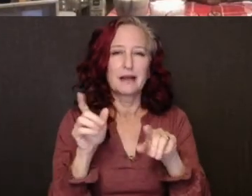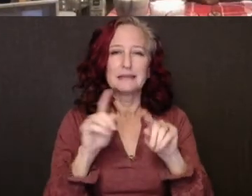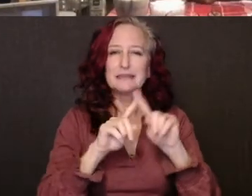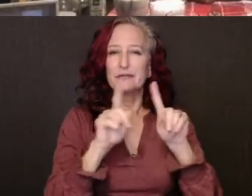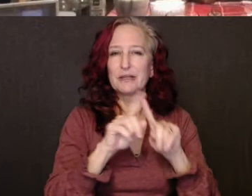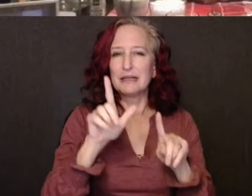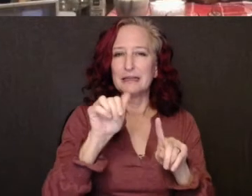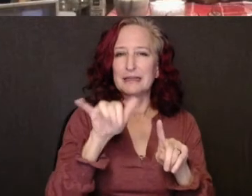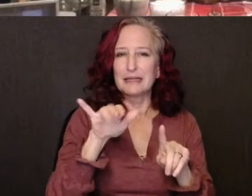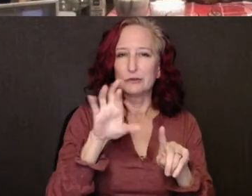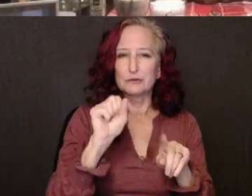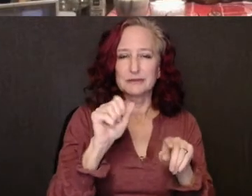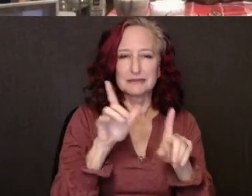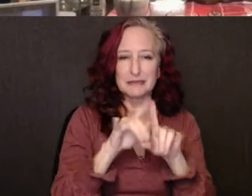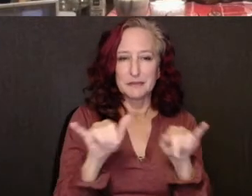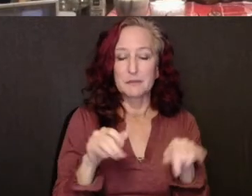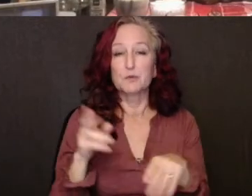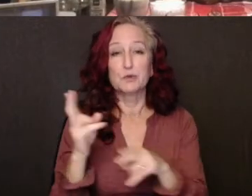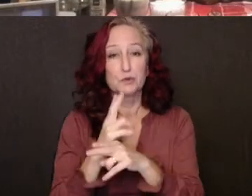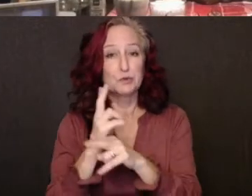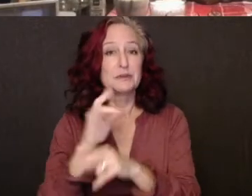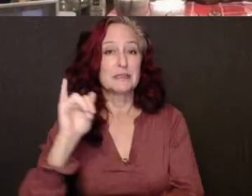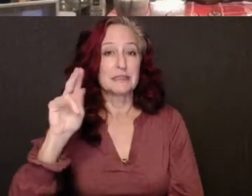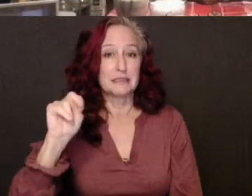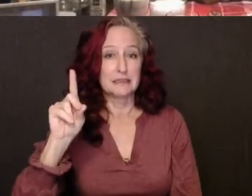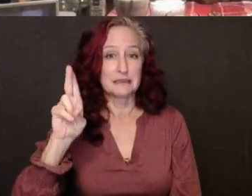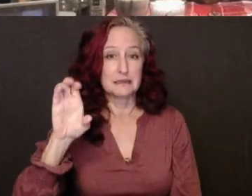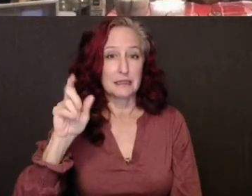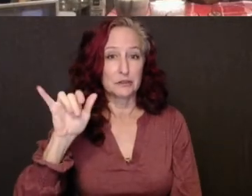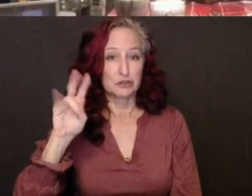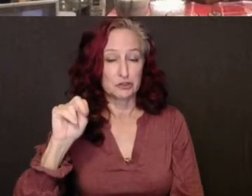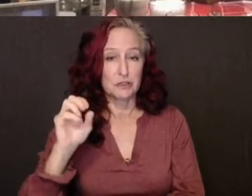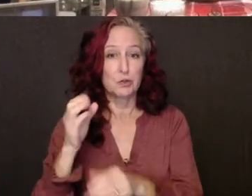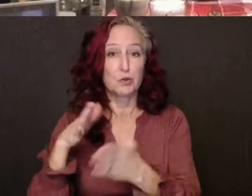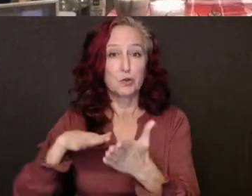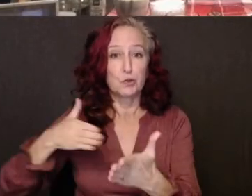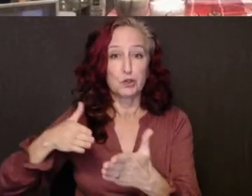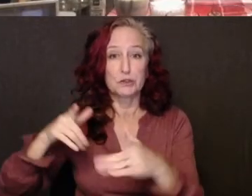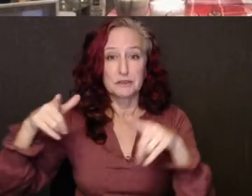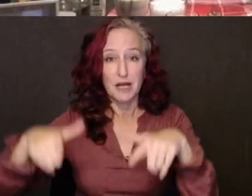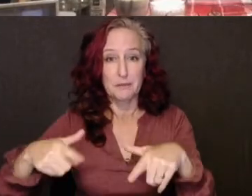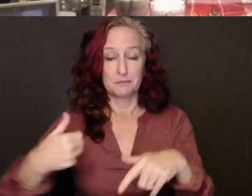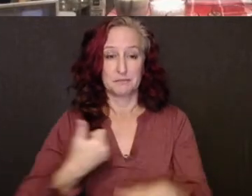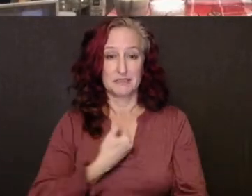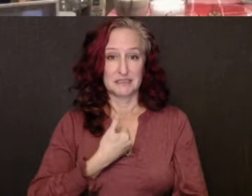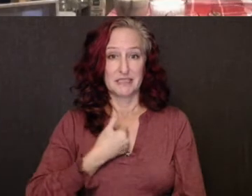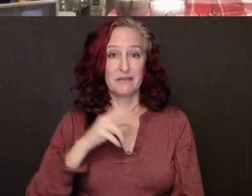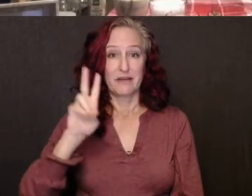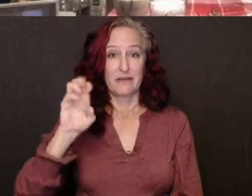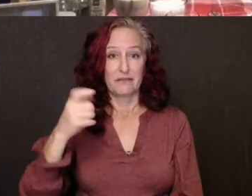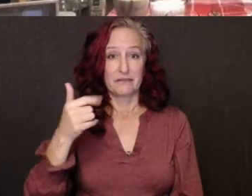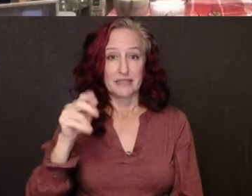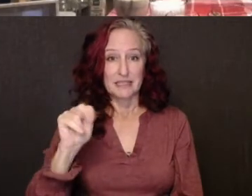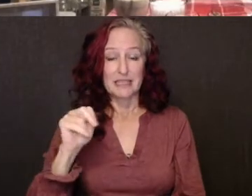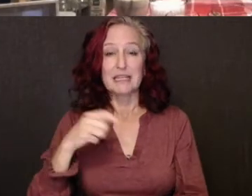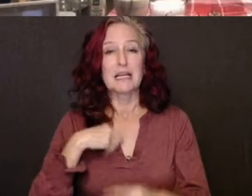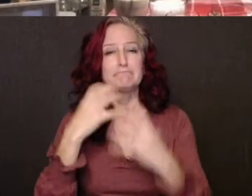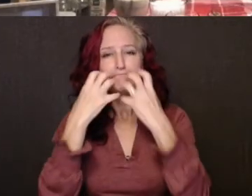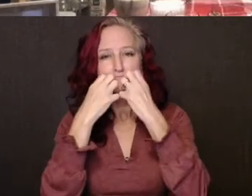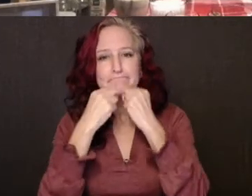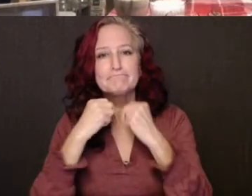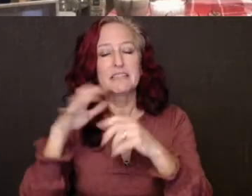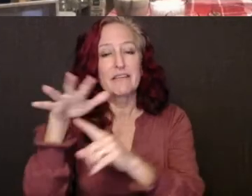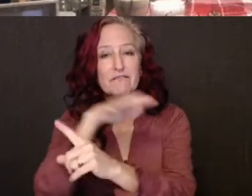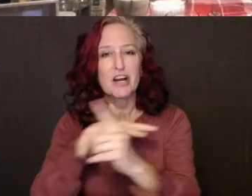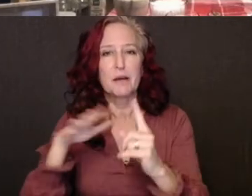holidays. So how do we start making this? Yeah, totally. So I'm actually going to start with